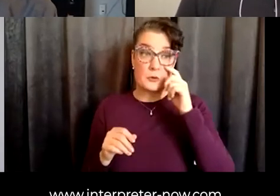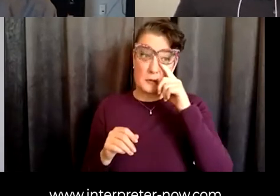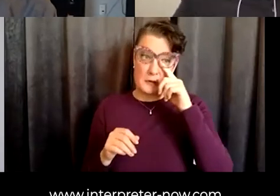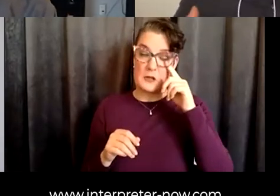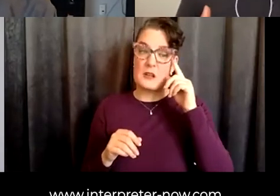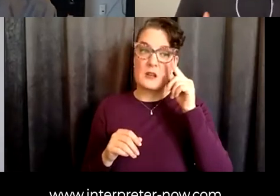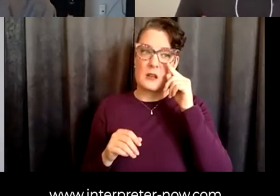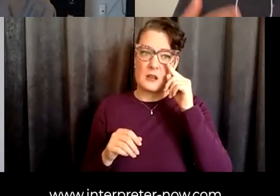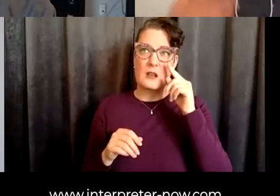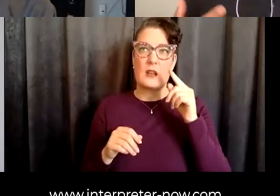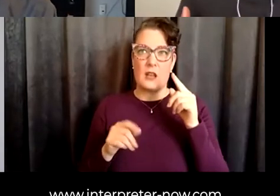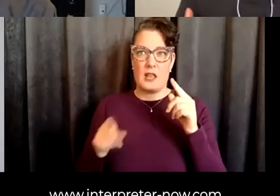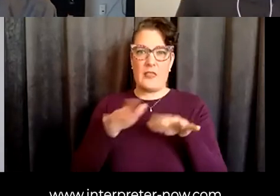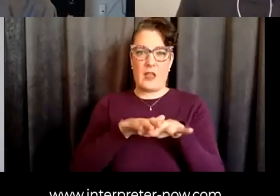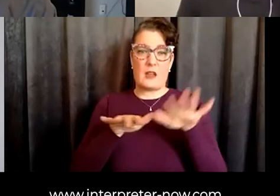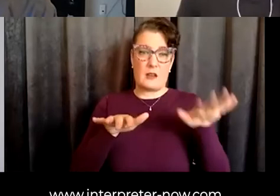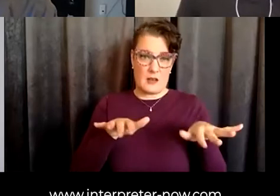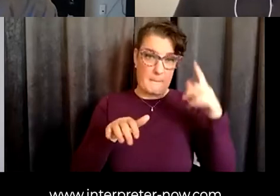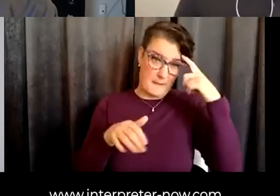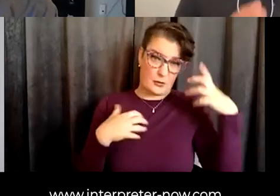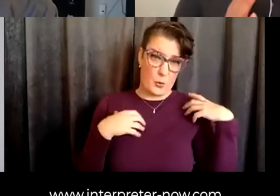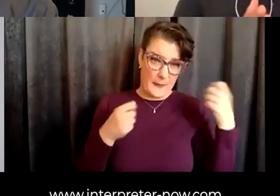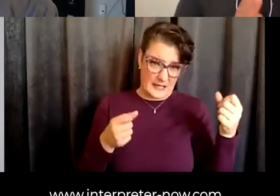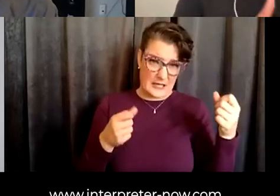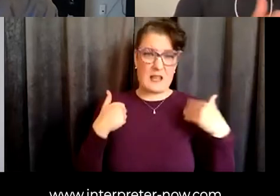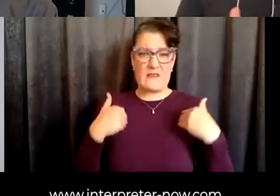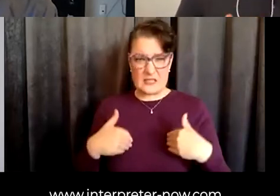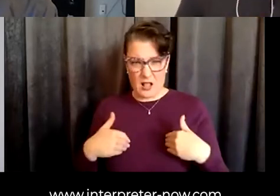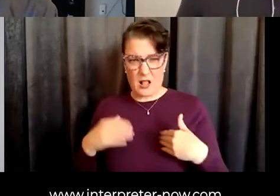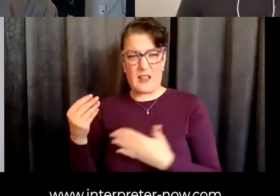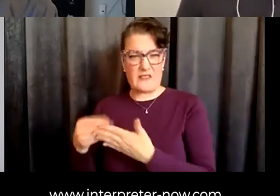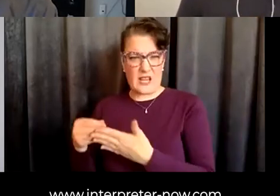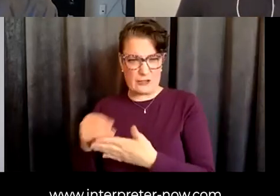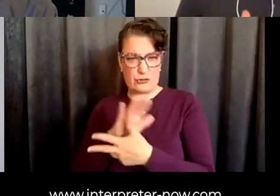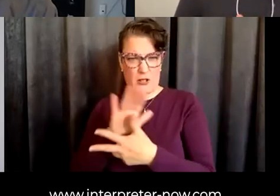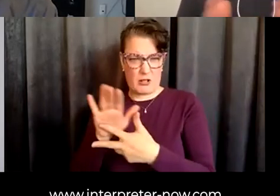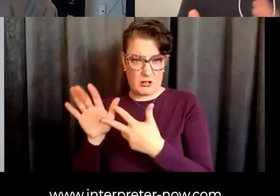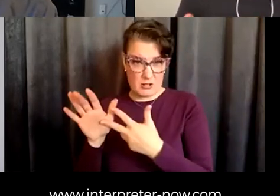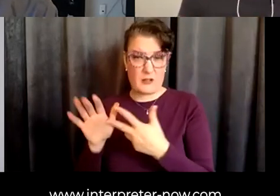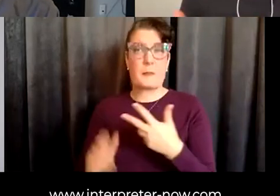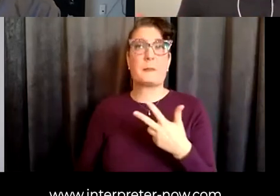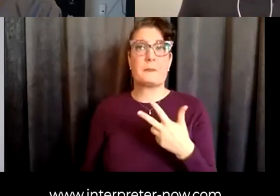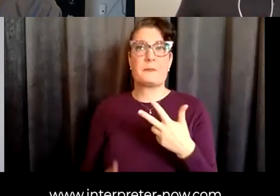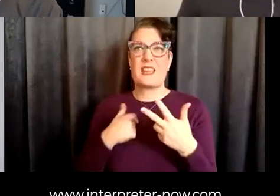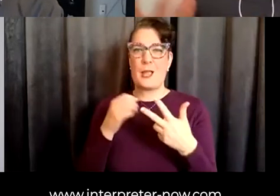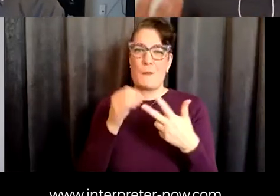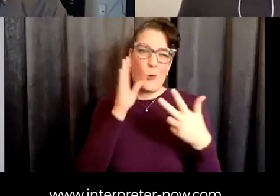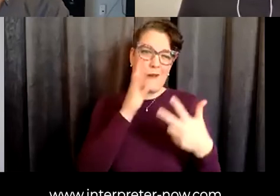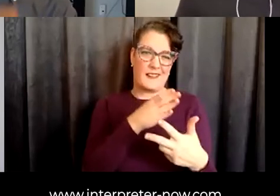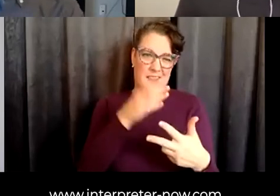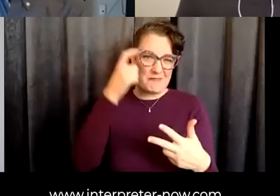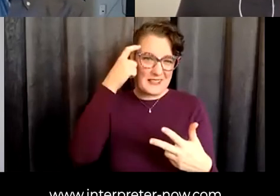that they broke it out between mental well-being, physical, and I think financial. And I paid more attention to the mental